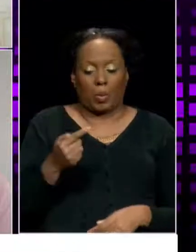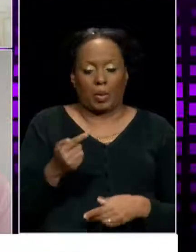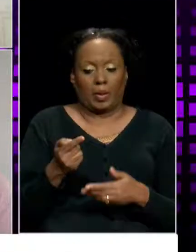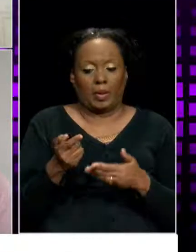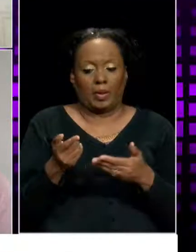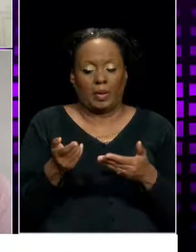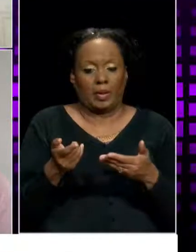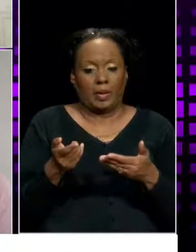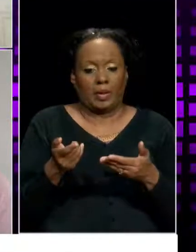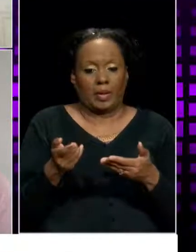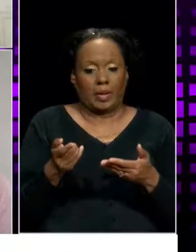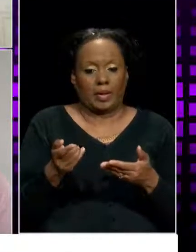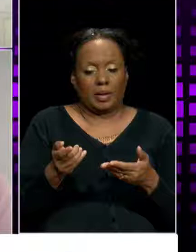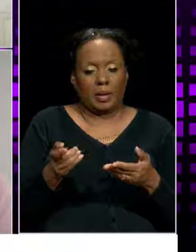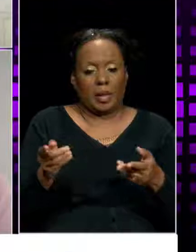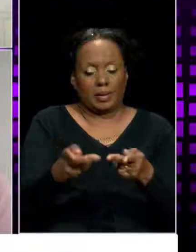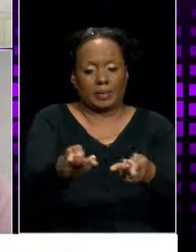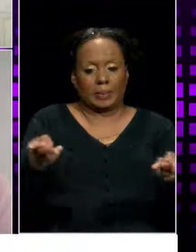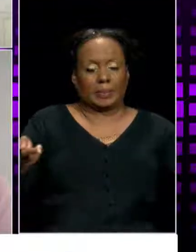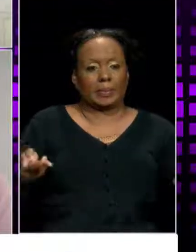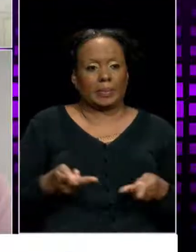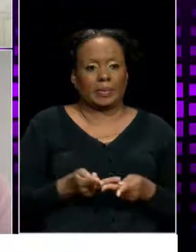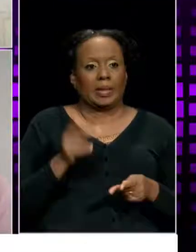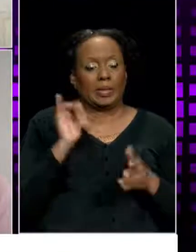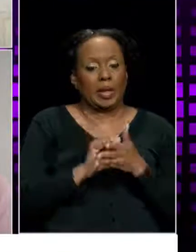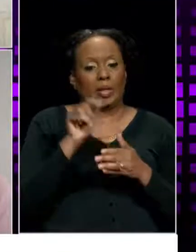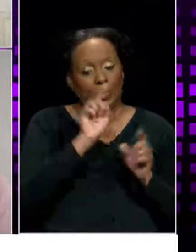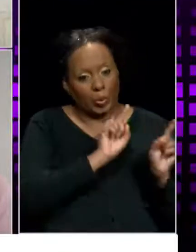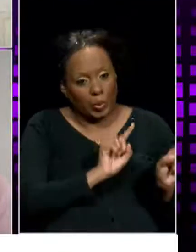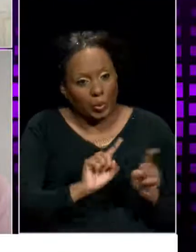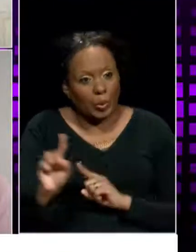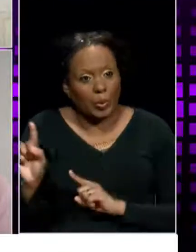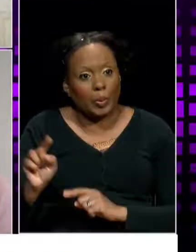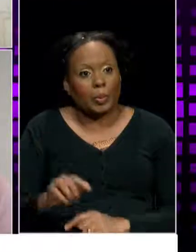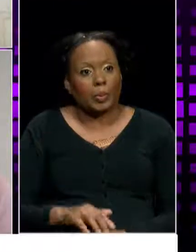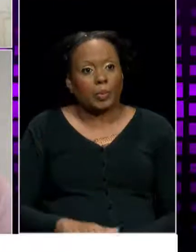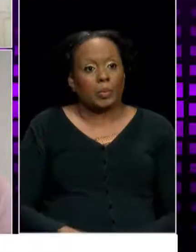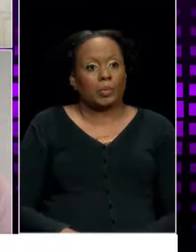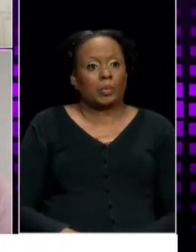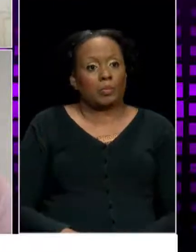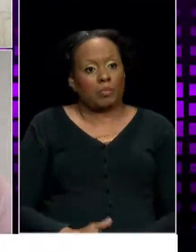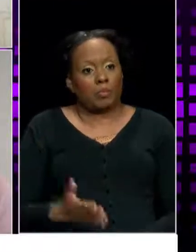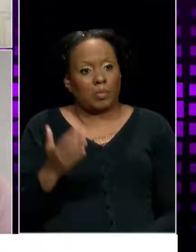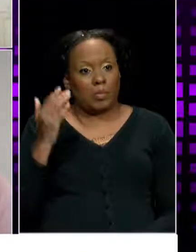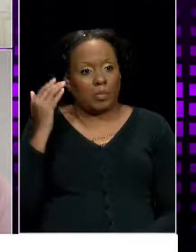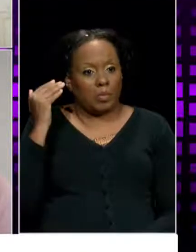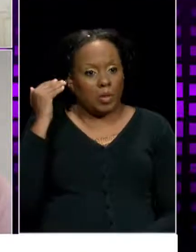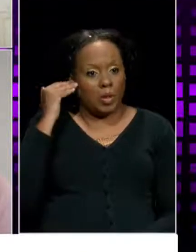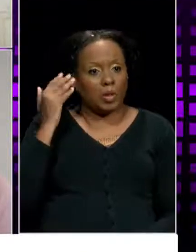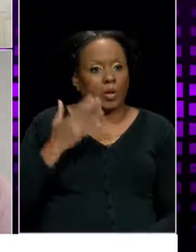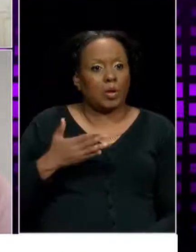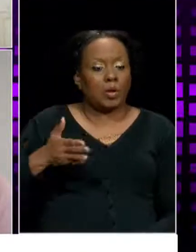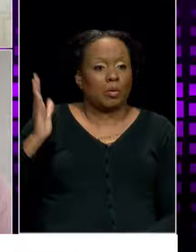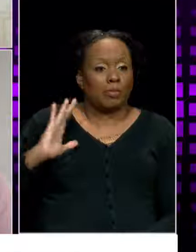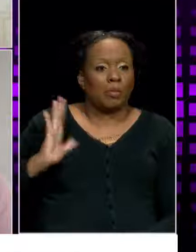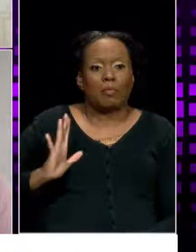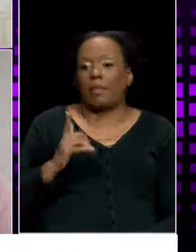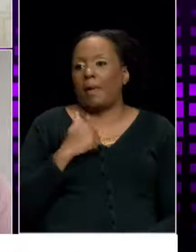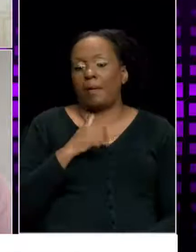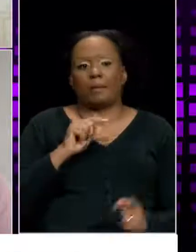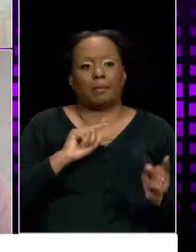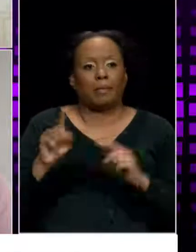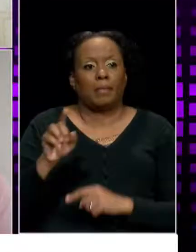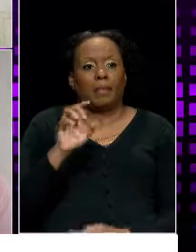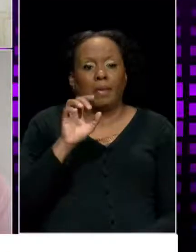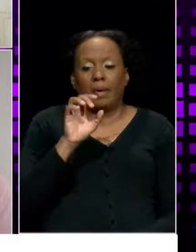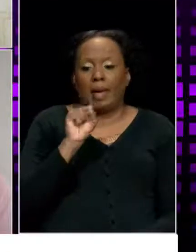okay, a safe space used to be, for example, UILB would meet at St. Michael's School. That was a safe space that you could get away with, and now we don't